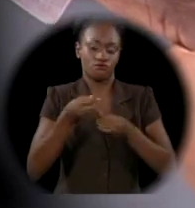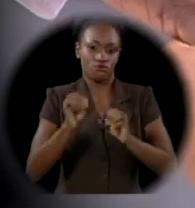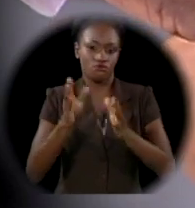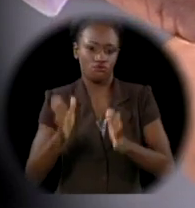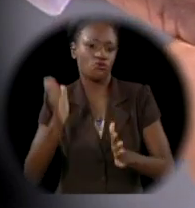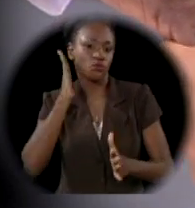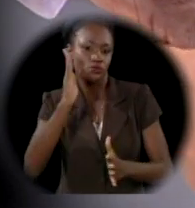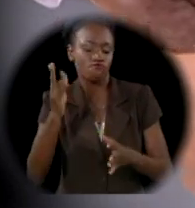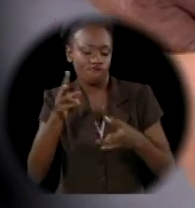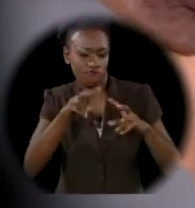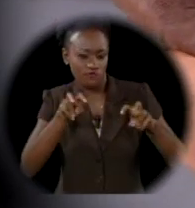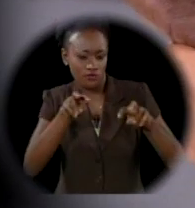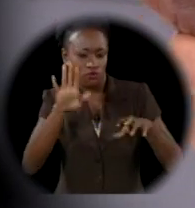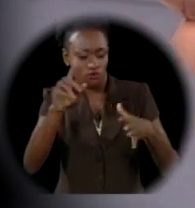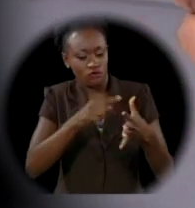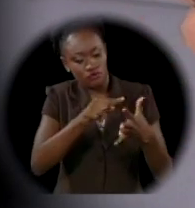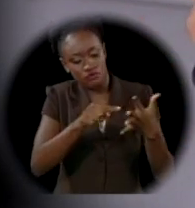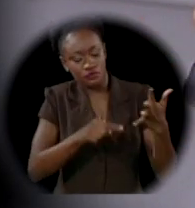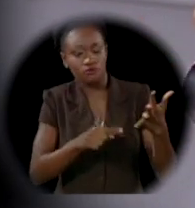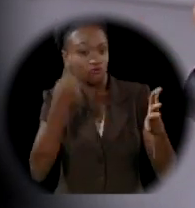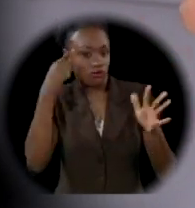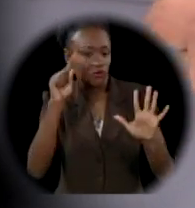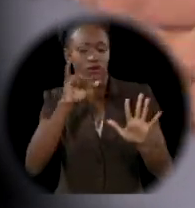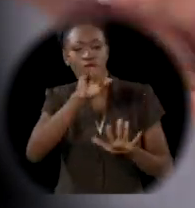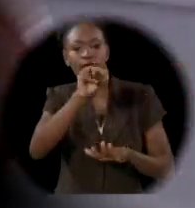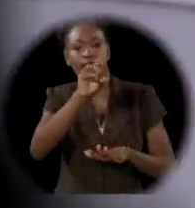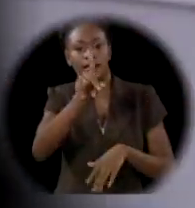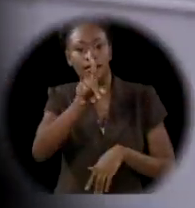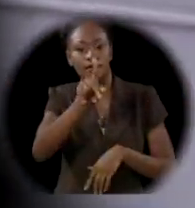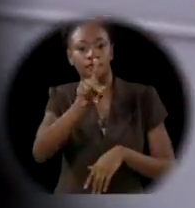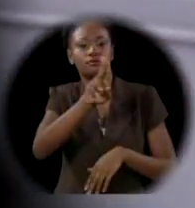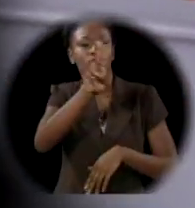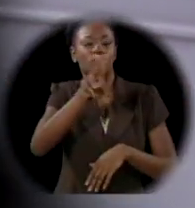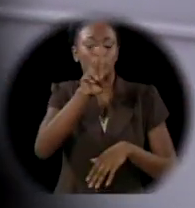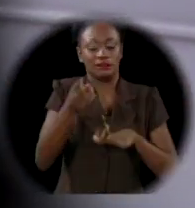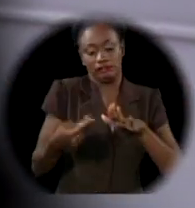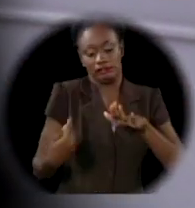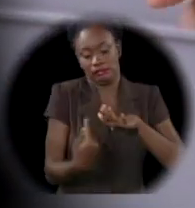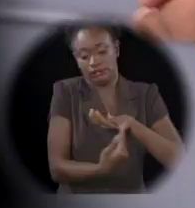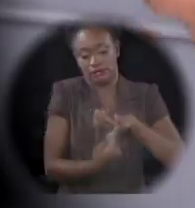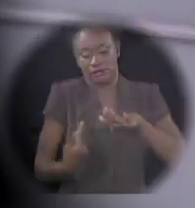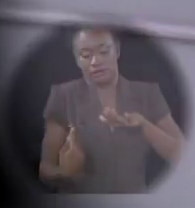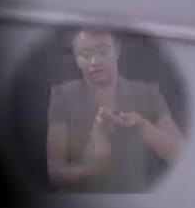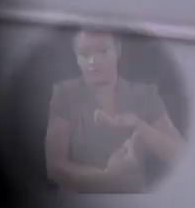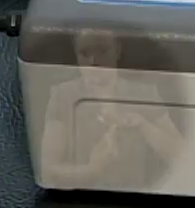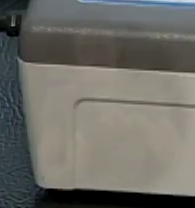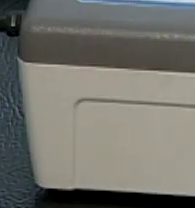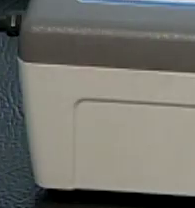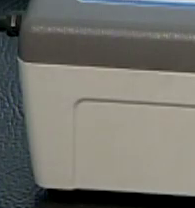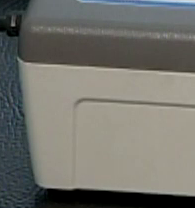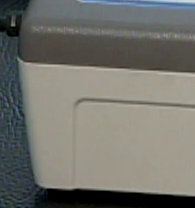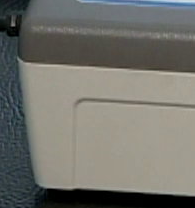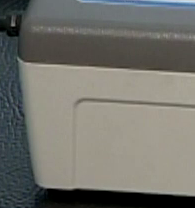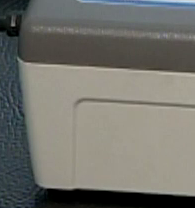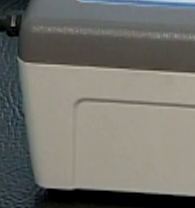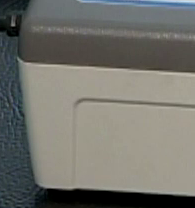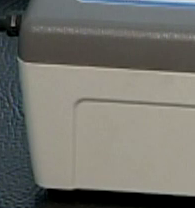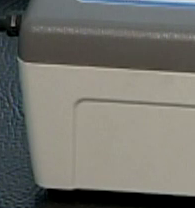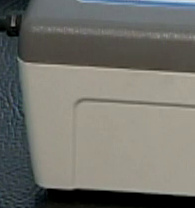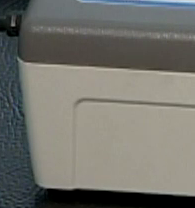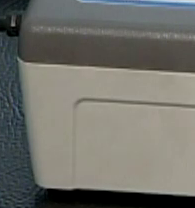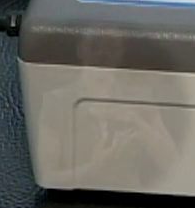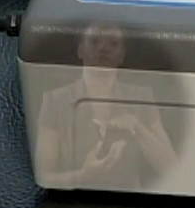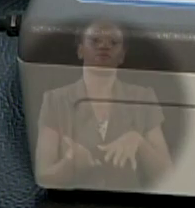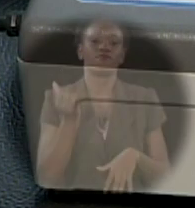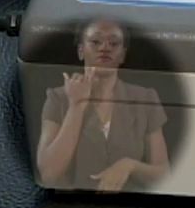examine your fingers and hands for any traces of electoral ink using the integrity lamp. If your polling station is